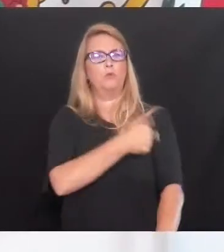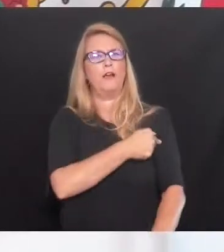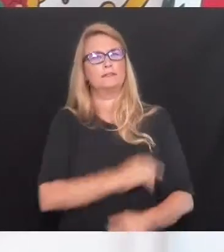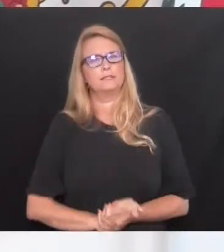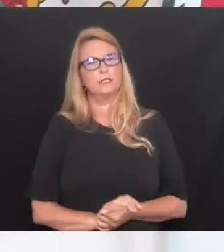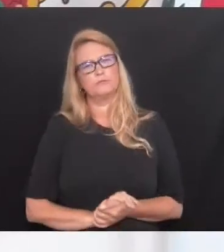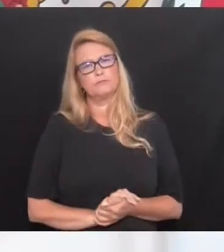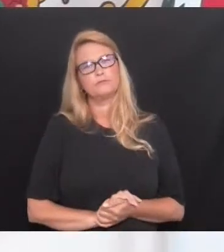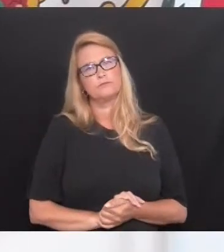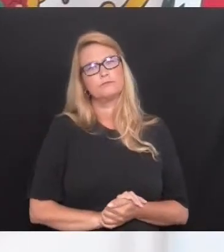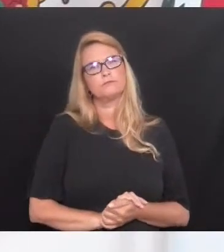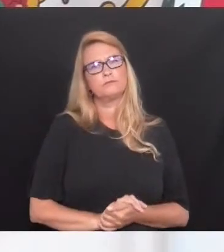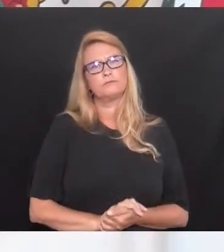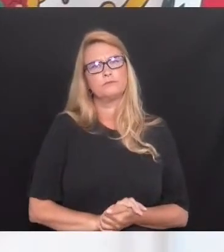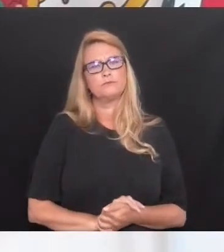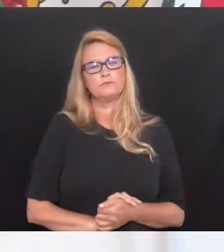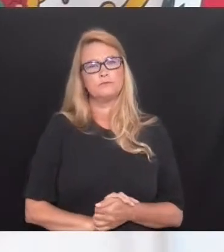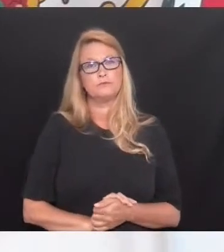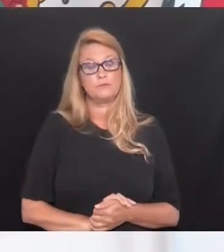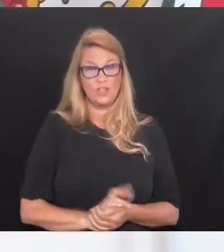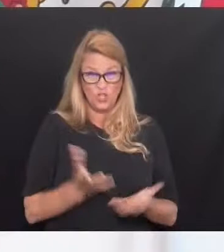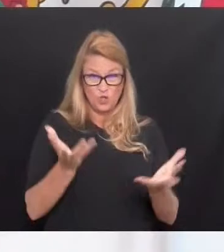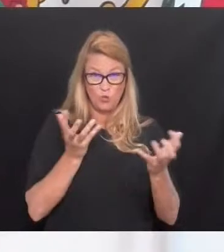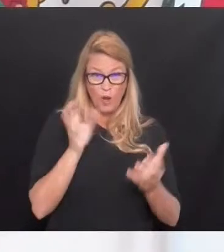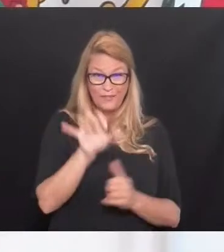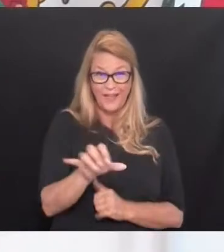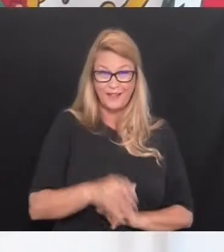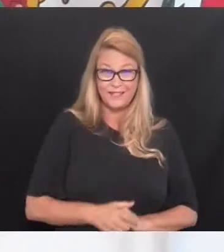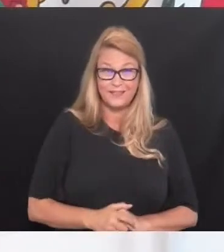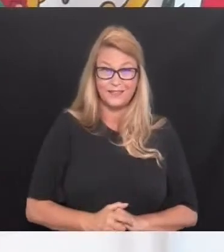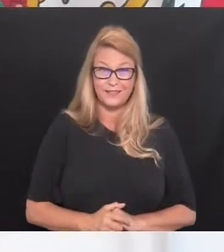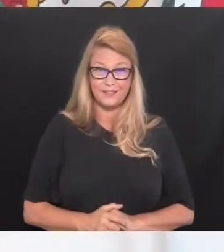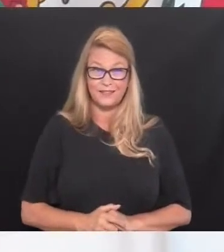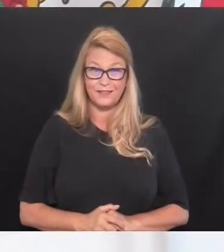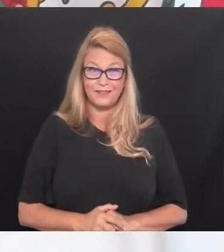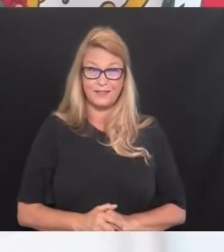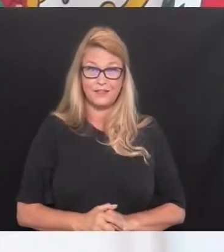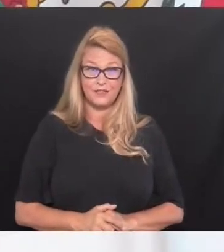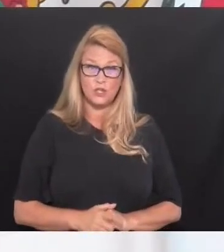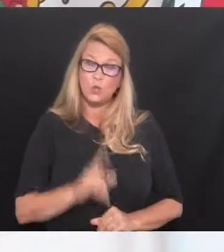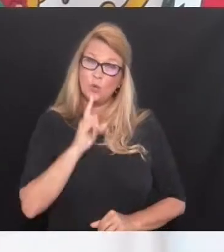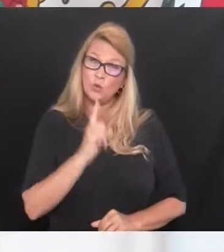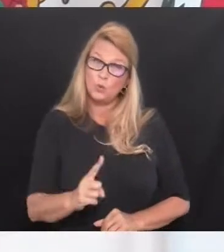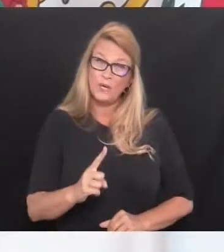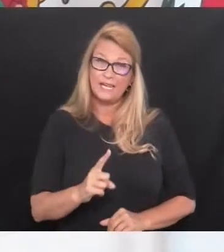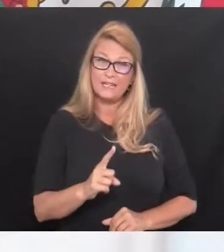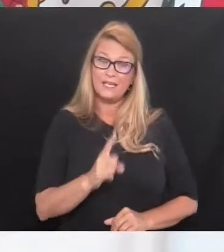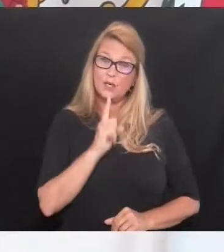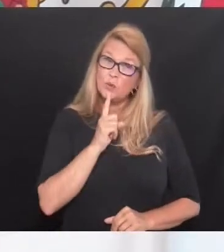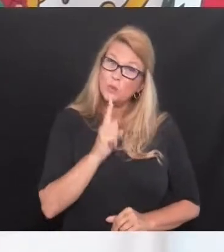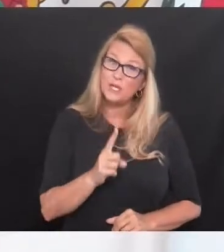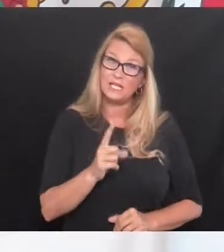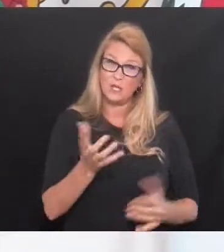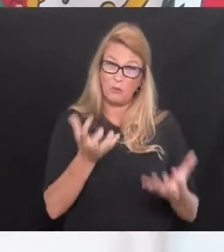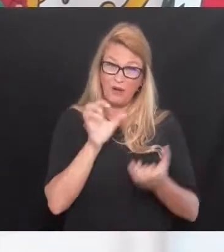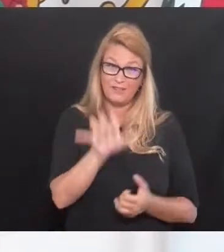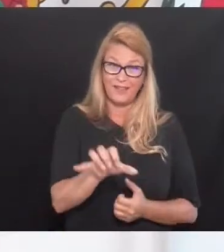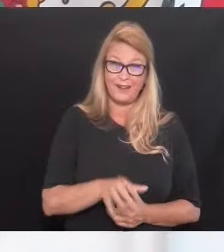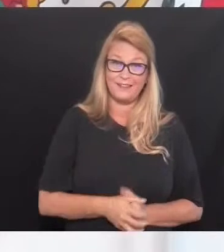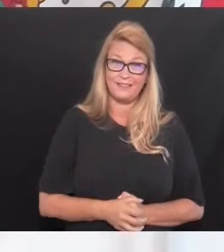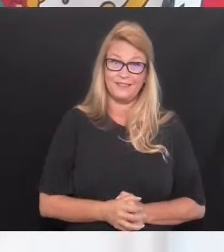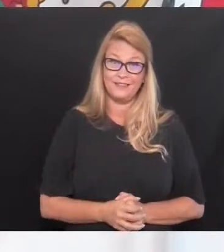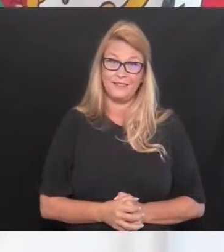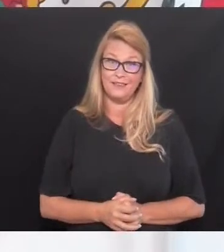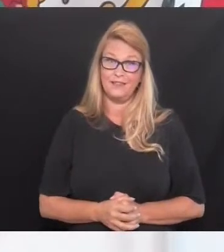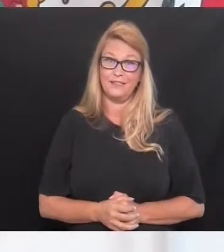vaccinated. Do we want it to come to that? Do we really have to come to that tragedy